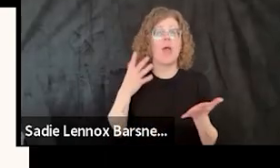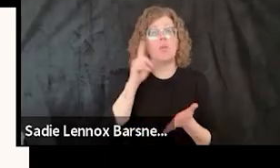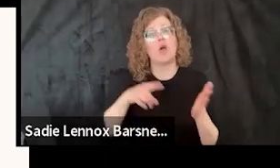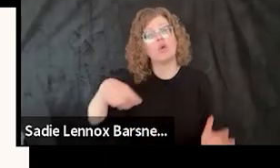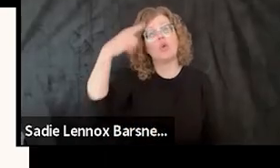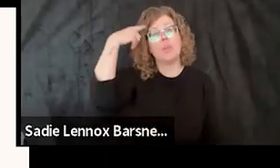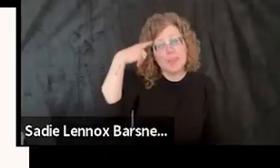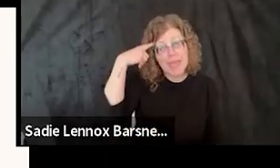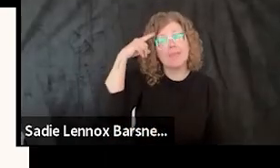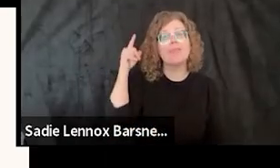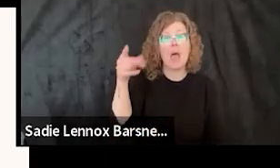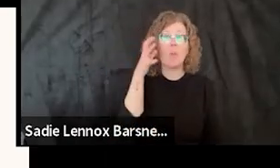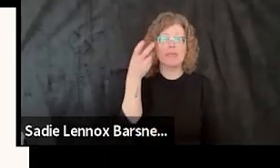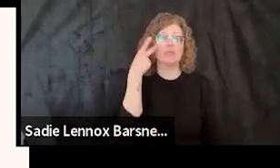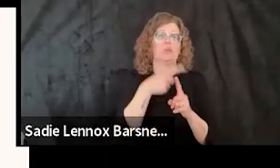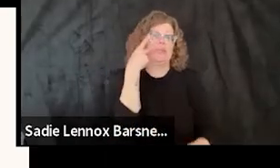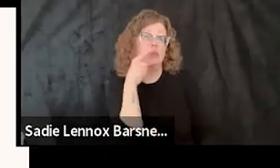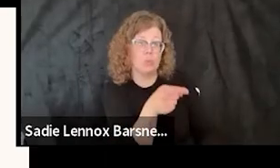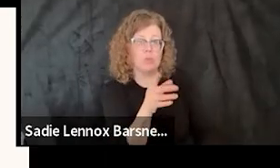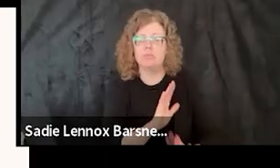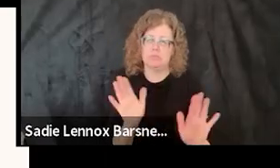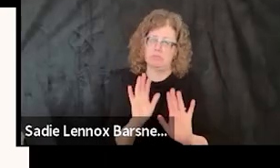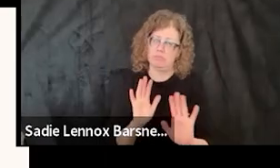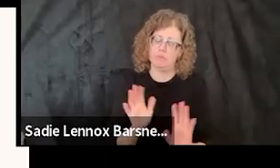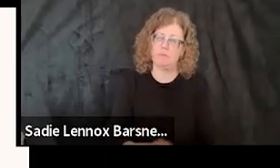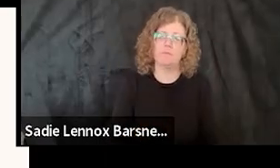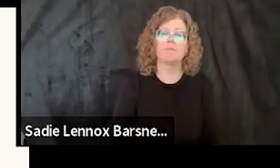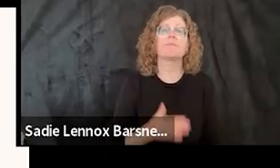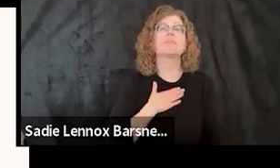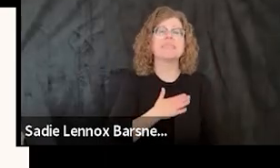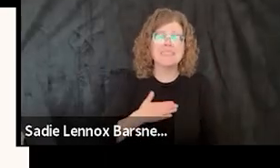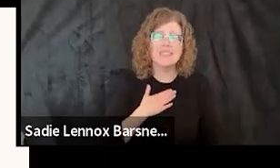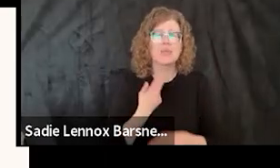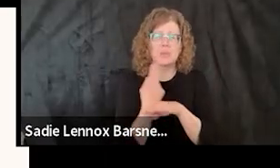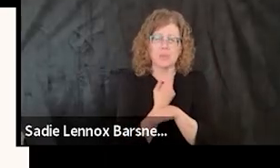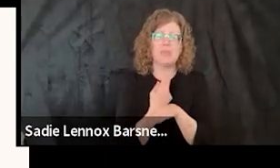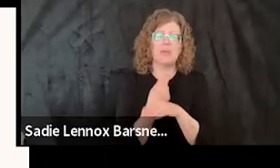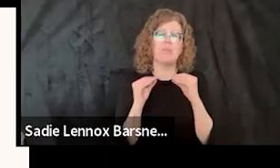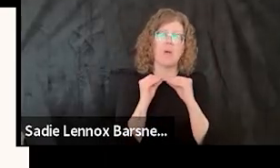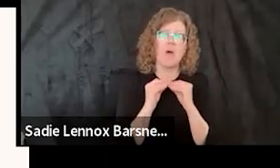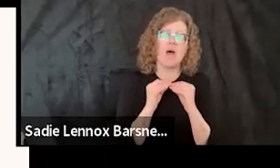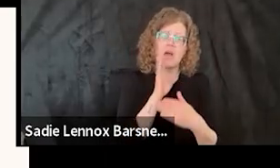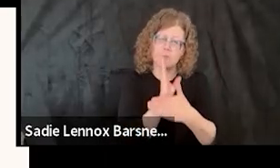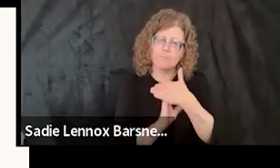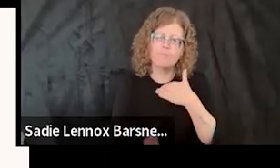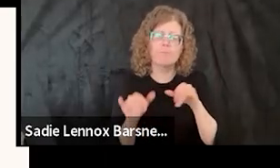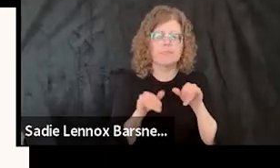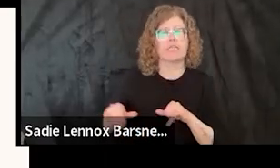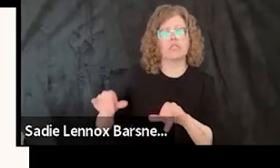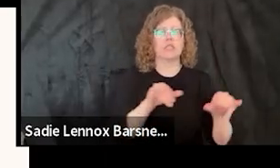Using plain language rather than academic language or artist speak is often clear and more